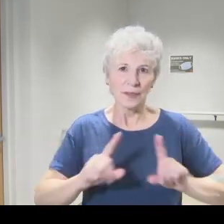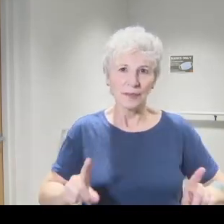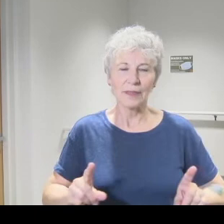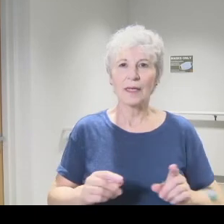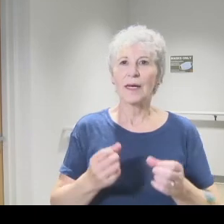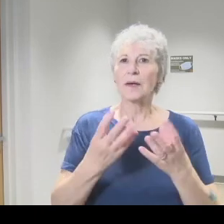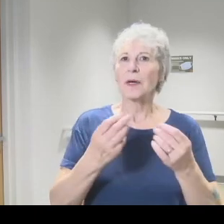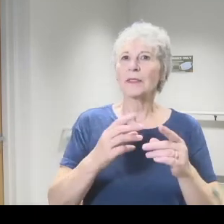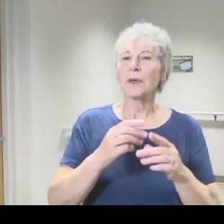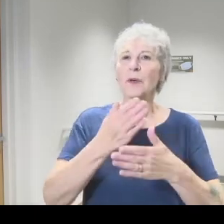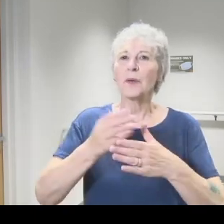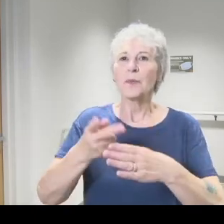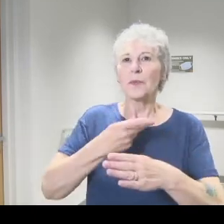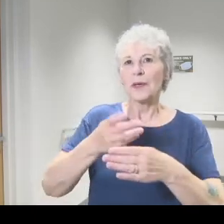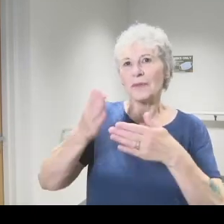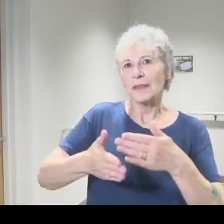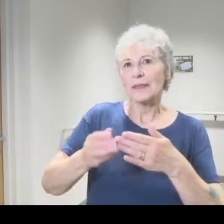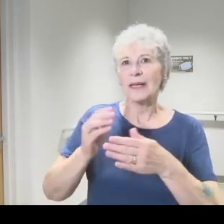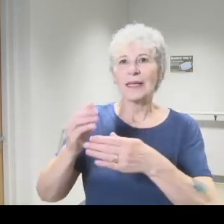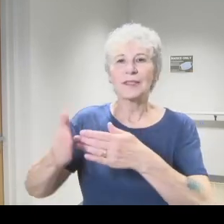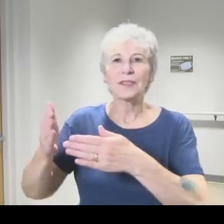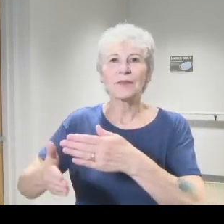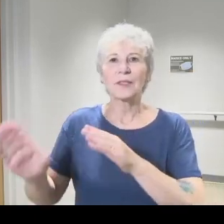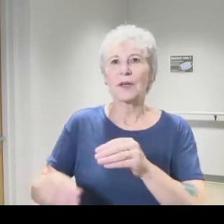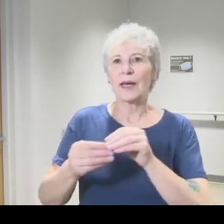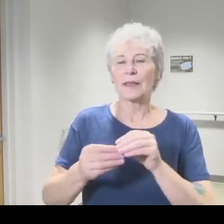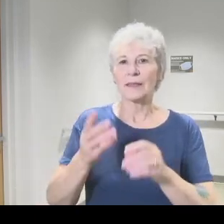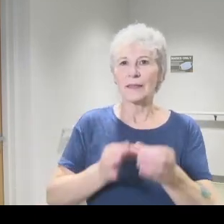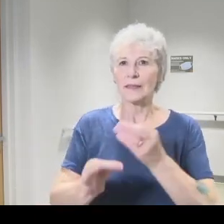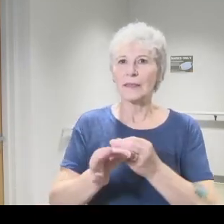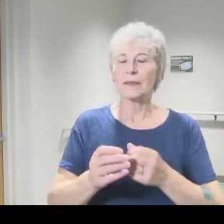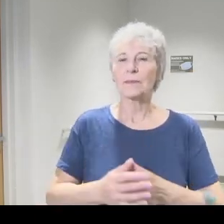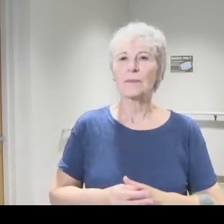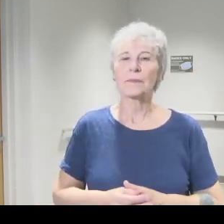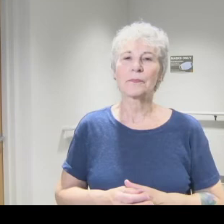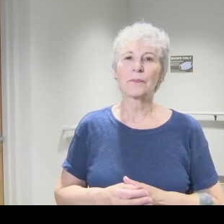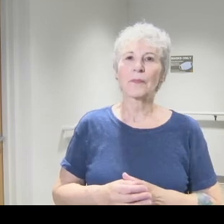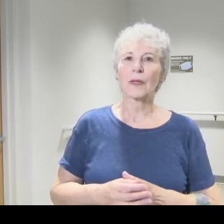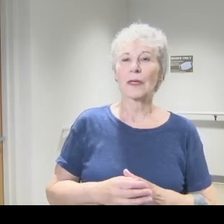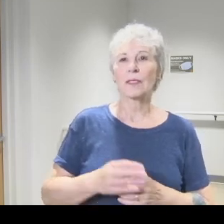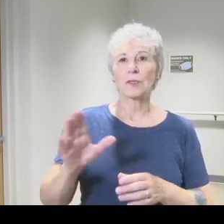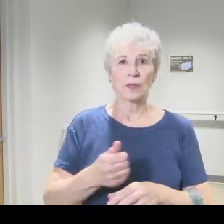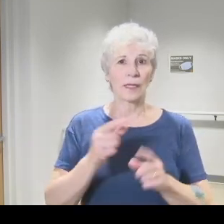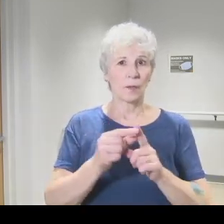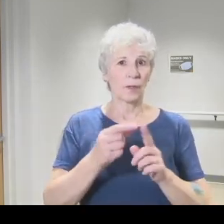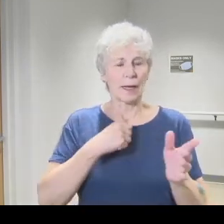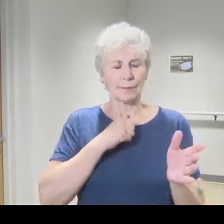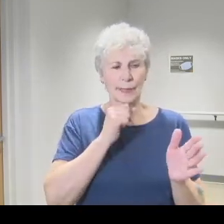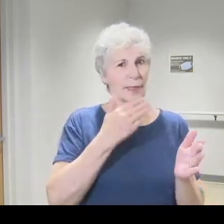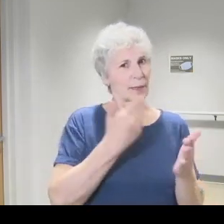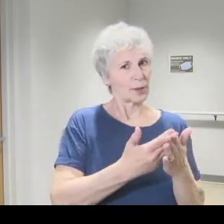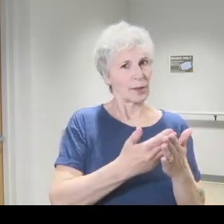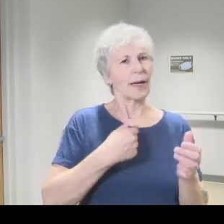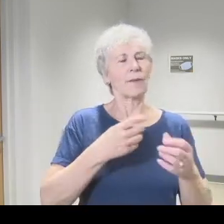prefixes and suffixes may be added instead. Not always, but in many cases. So to take a word, and I'm not very good in Guarani, I have a